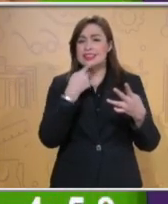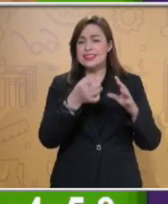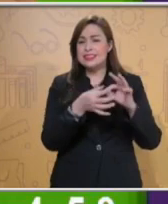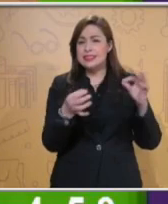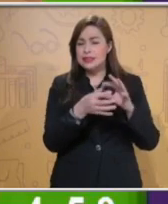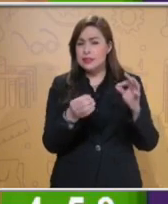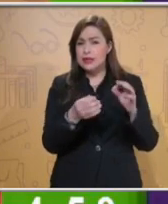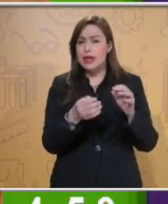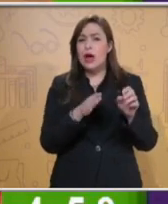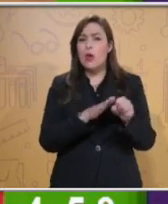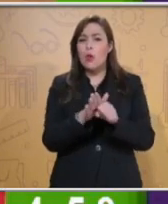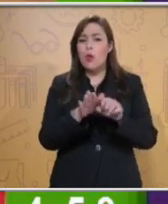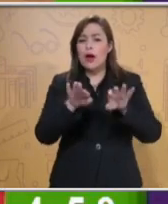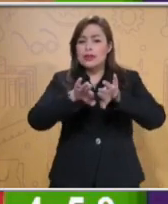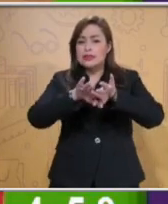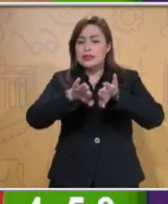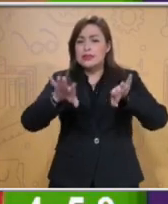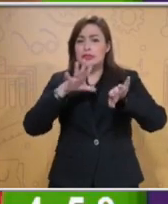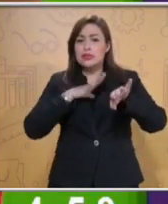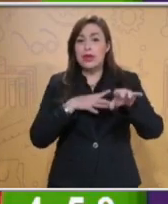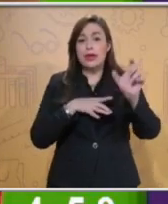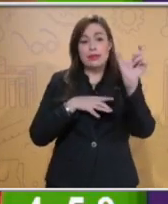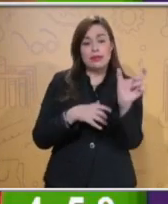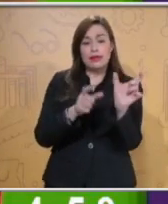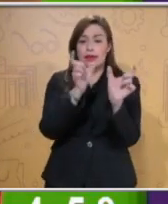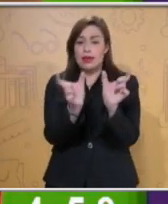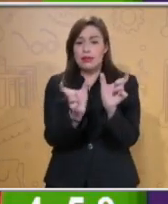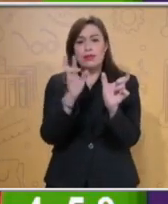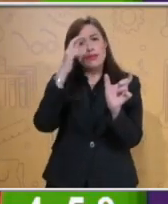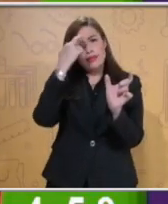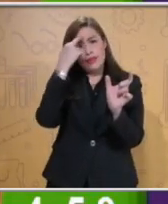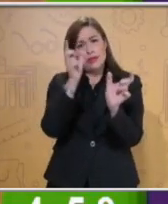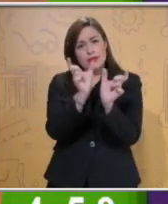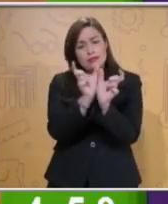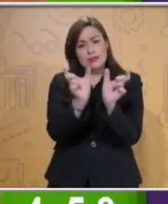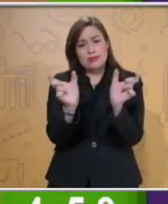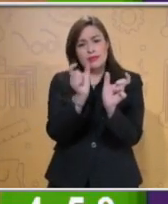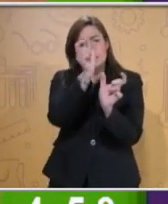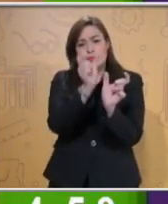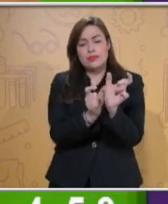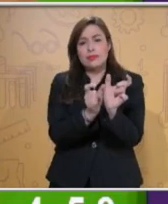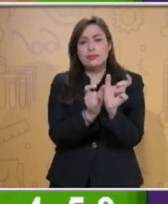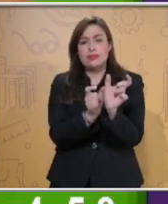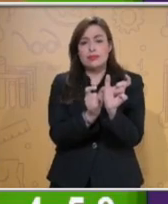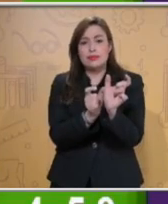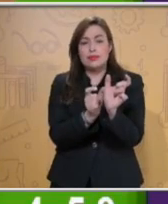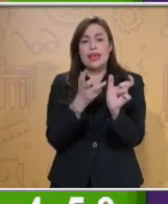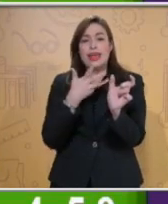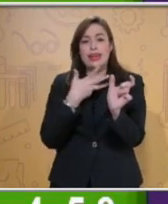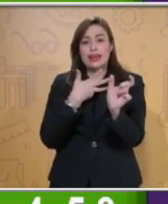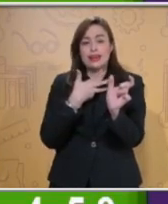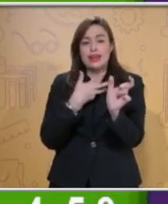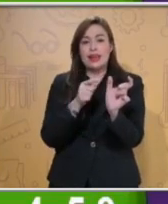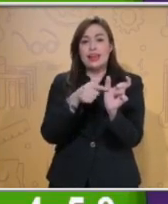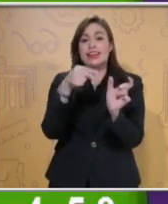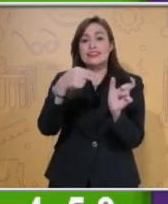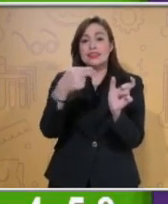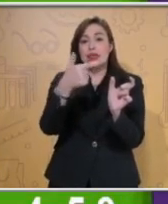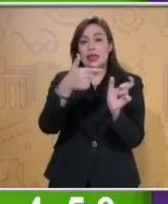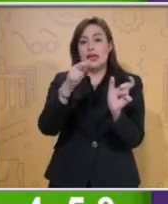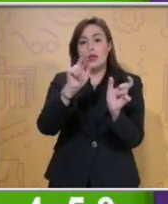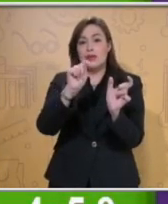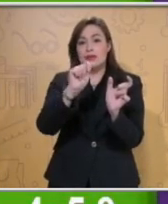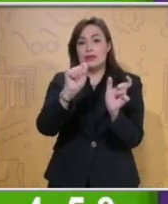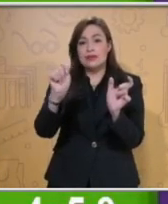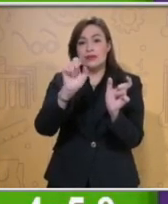space that we have between the panels. Remember that not all the comic strips have the gutters. That